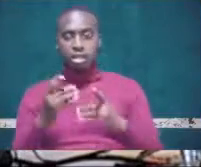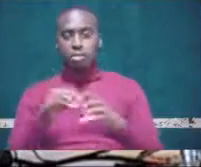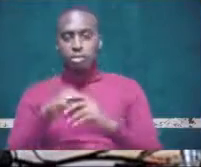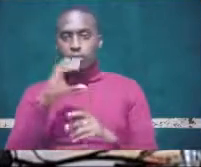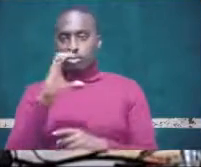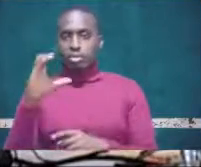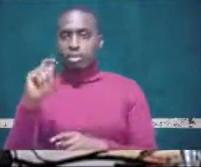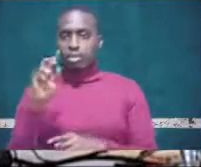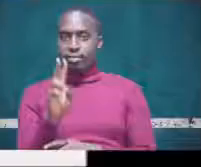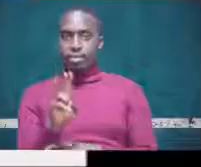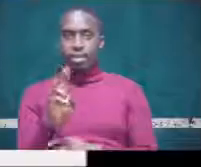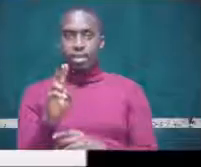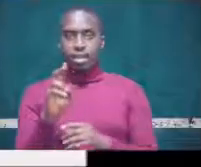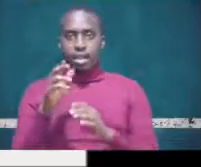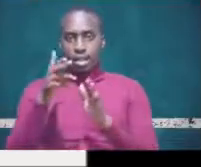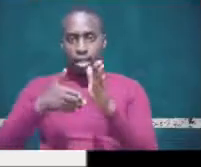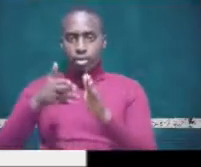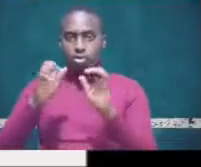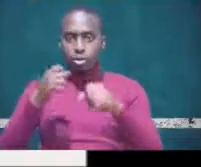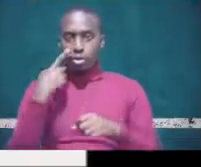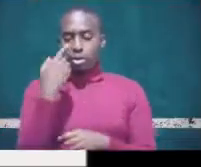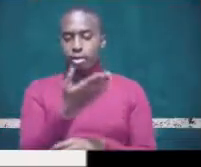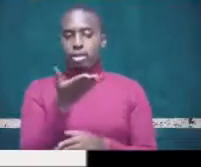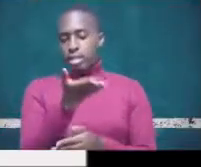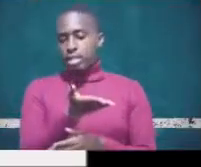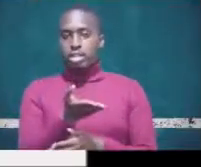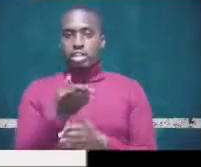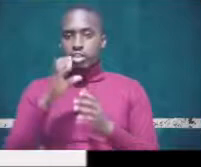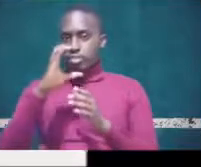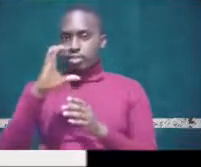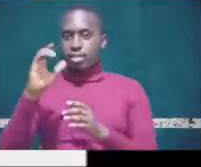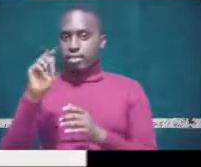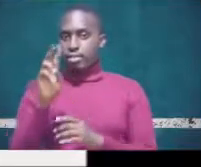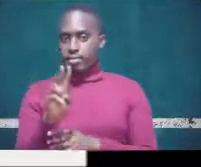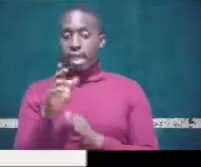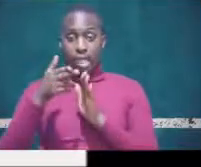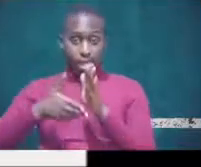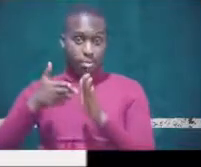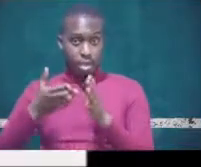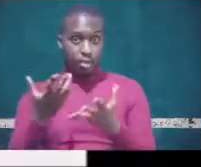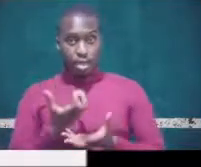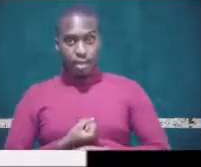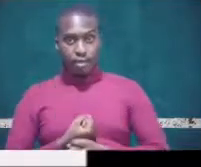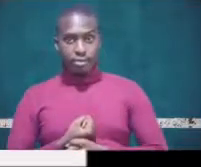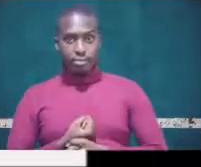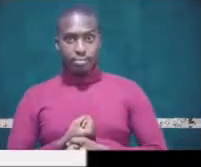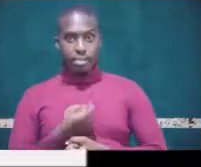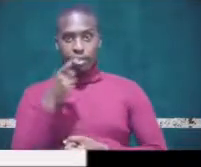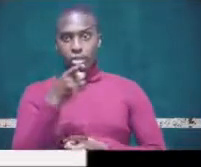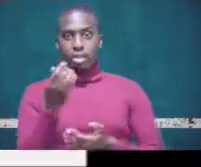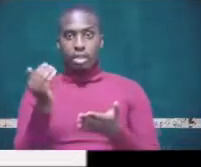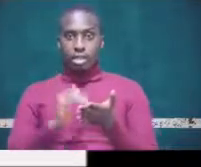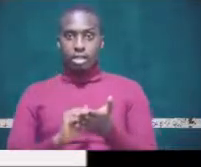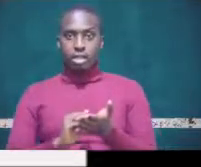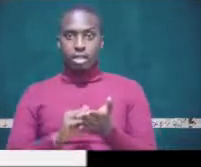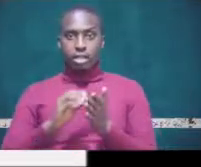CCTV camera. You can check. That one is a CCTV camera. We have that one also. It